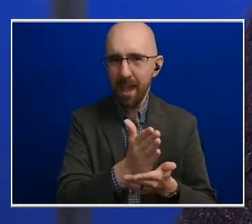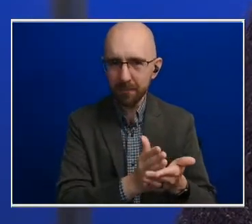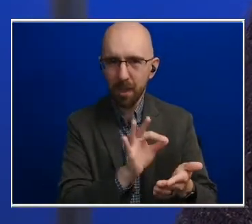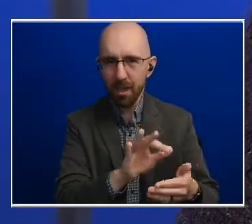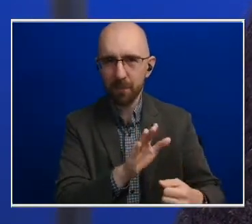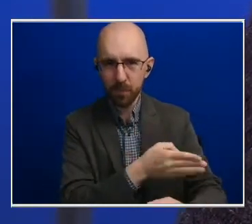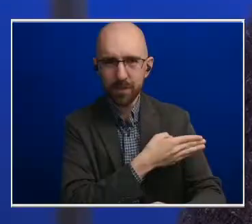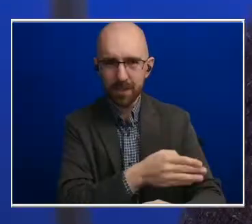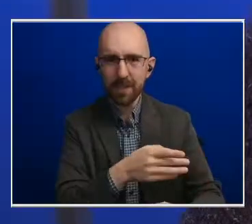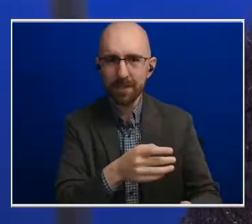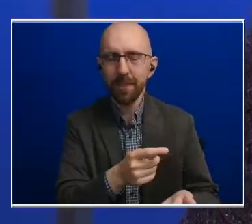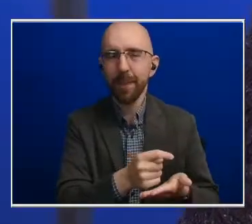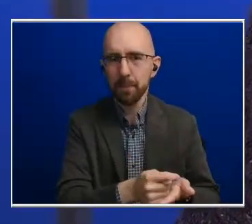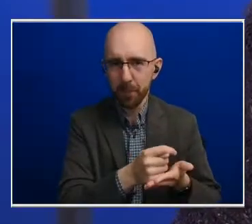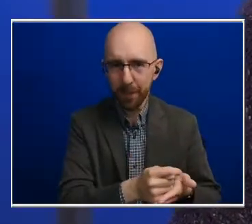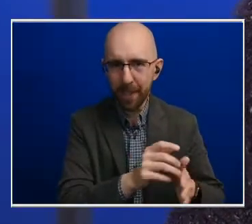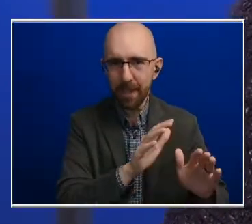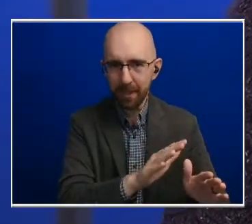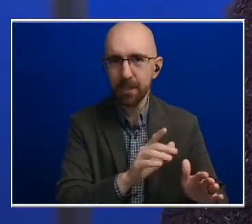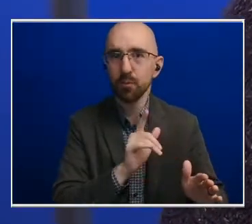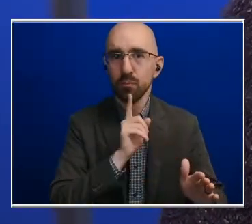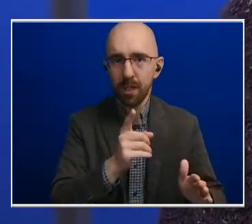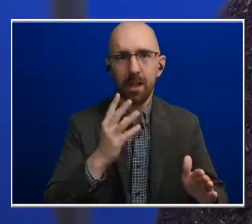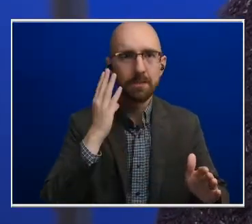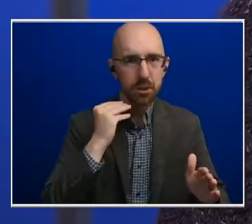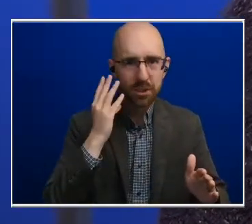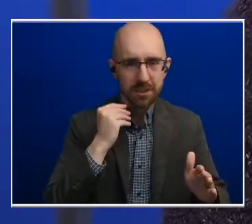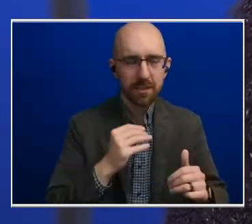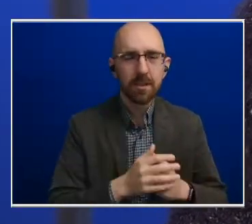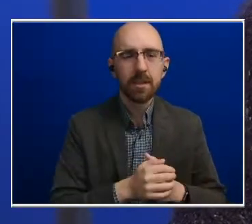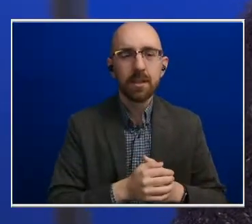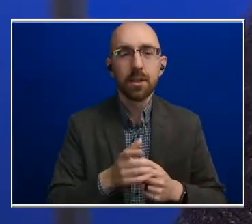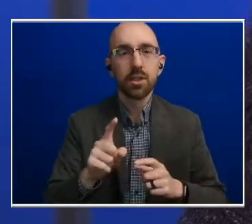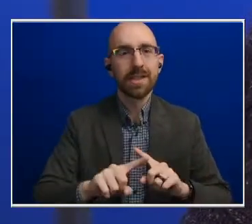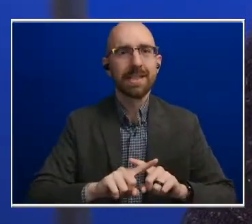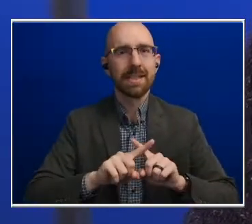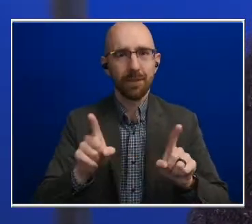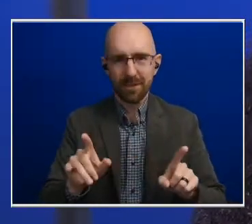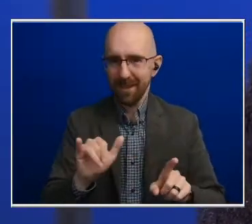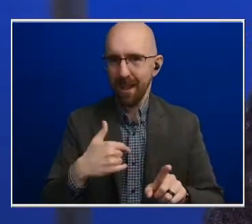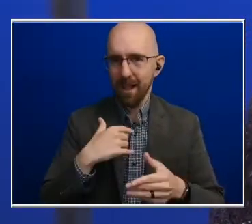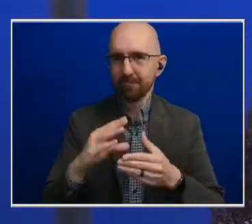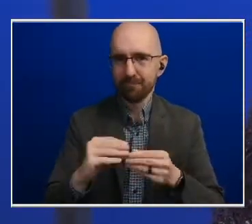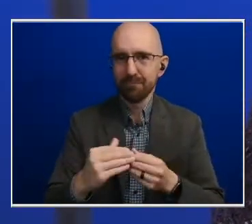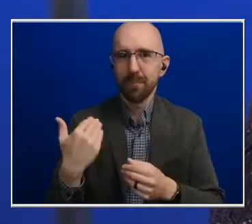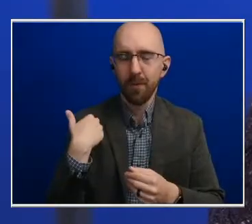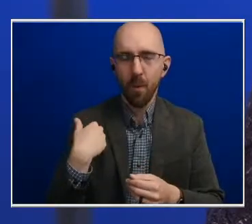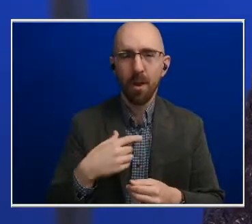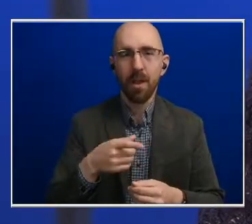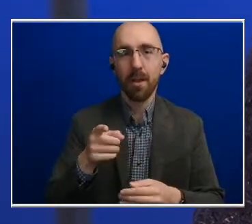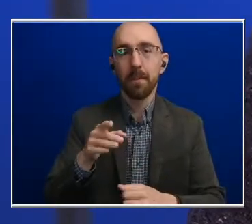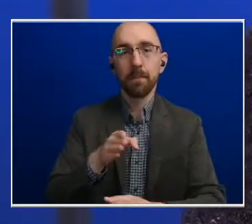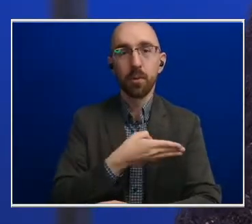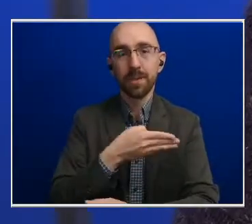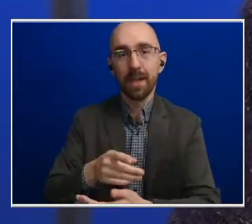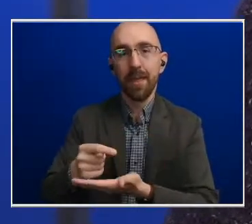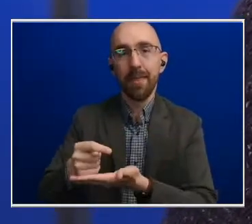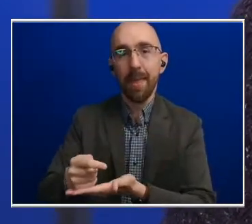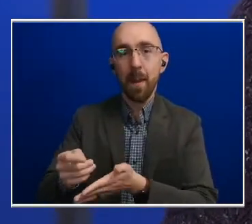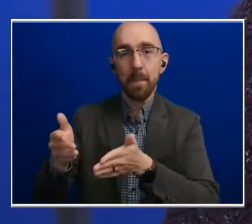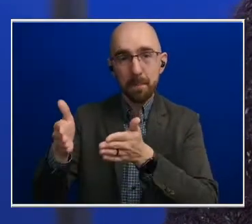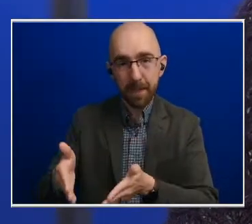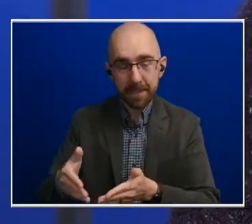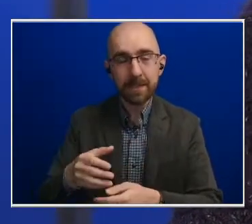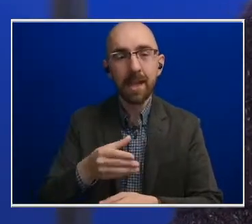therapeutic and it is a real experience. There is a difference, as I said before, between a music therapist and when you might